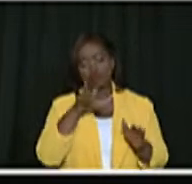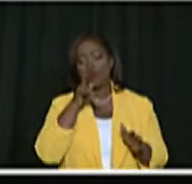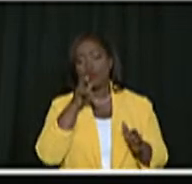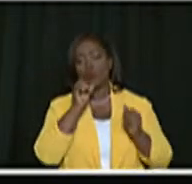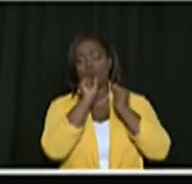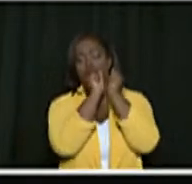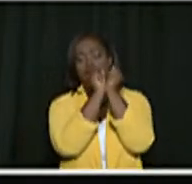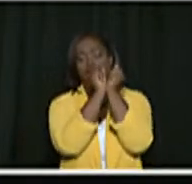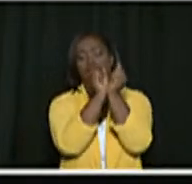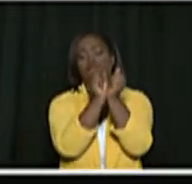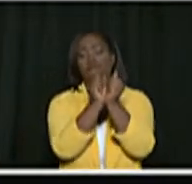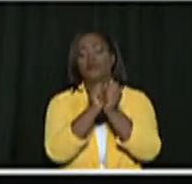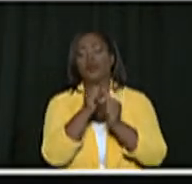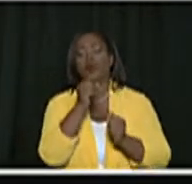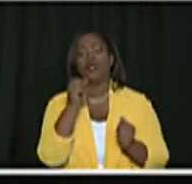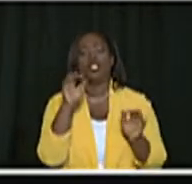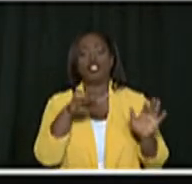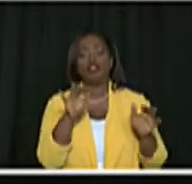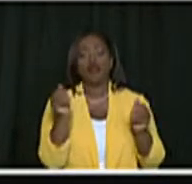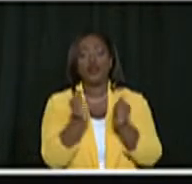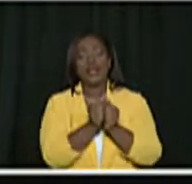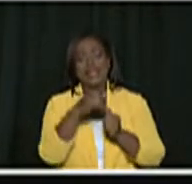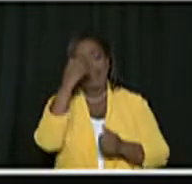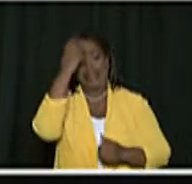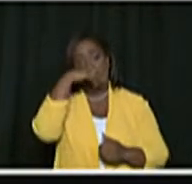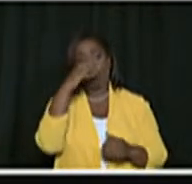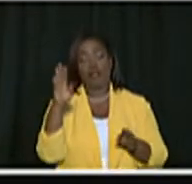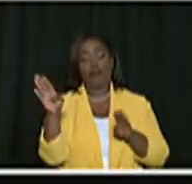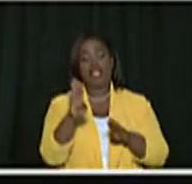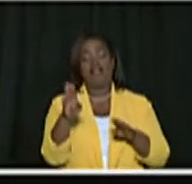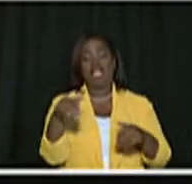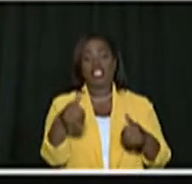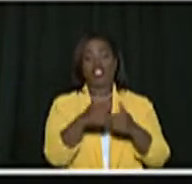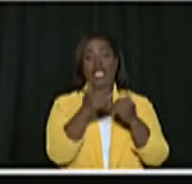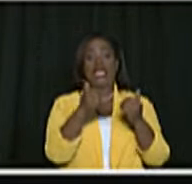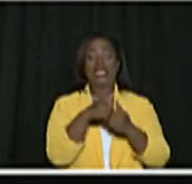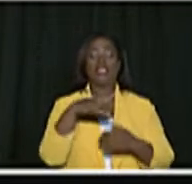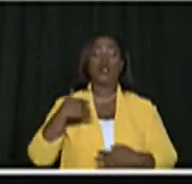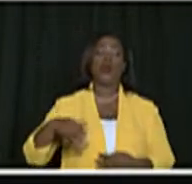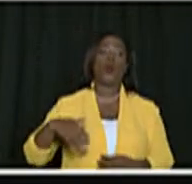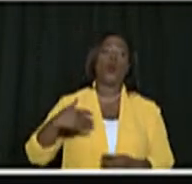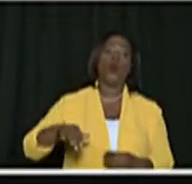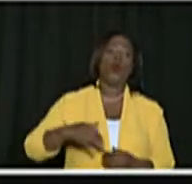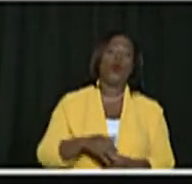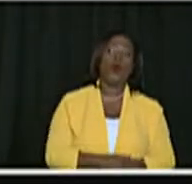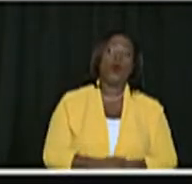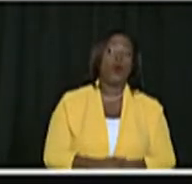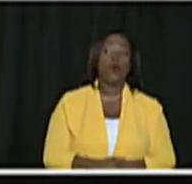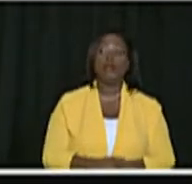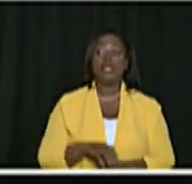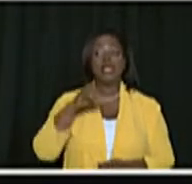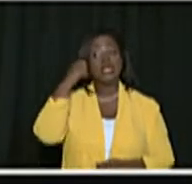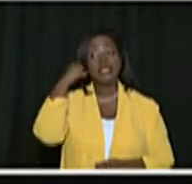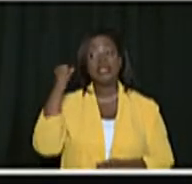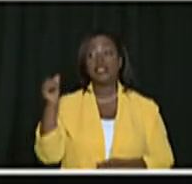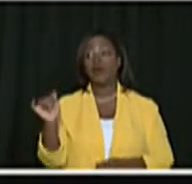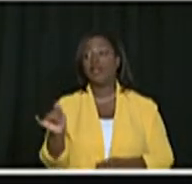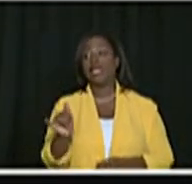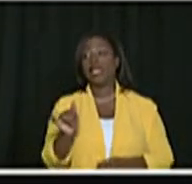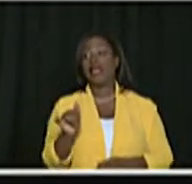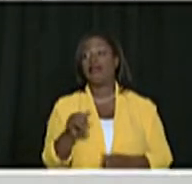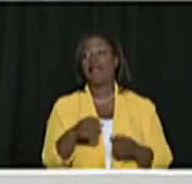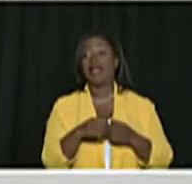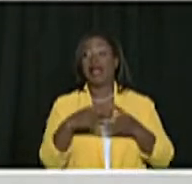serious behavioral challenges. Yes. Whoa, it sounds like a lot